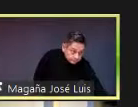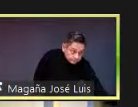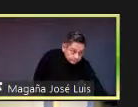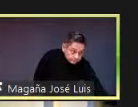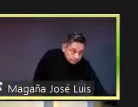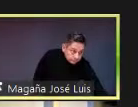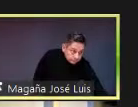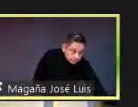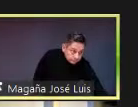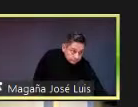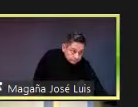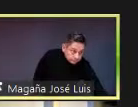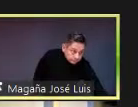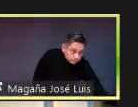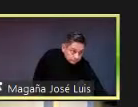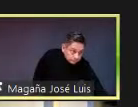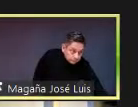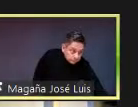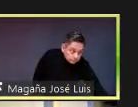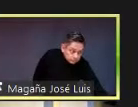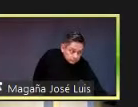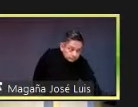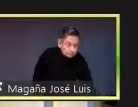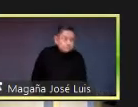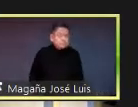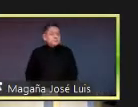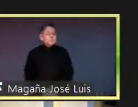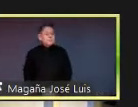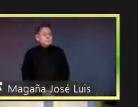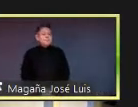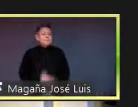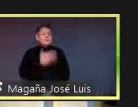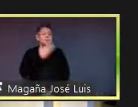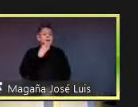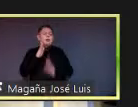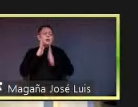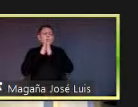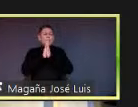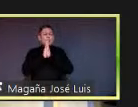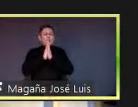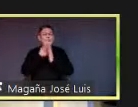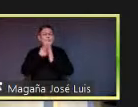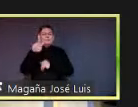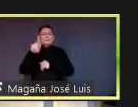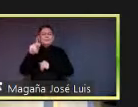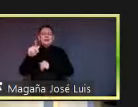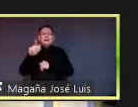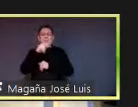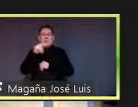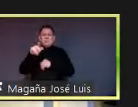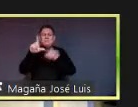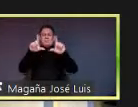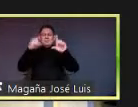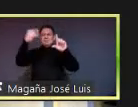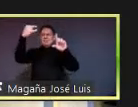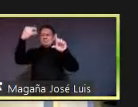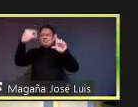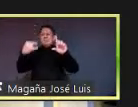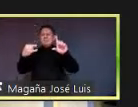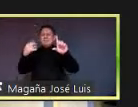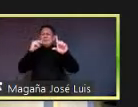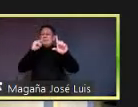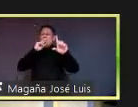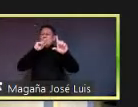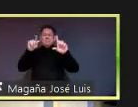doctor, que le interrumpa. Si pudiésemos también pasarnos a Can you please switch to full screen? un poco más grande.